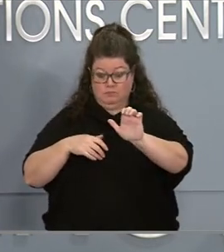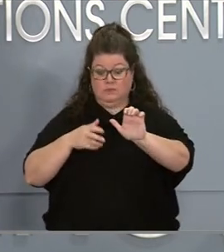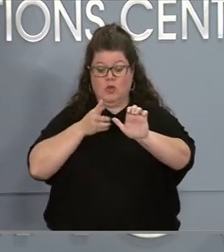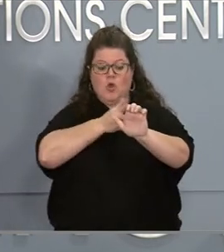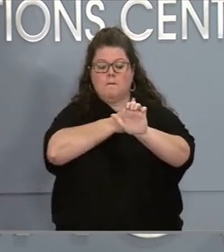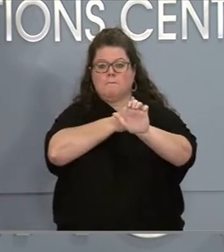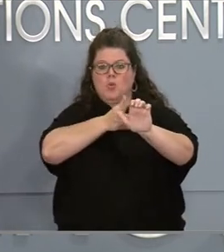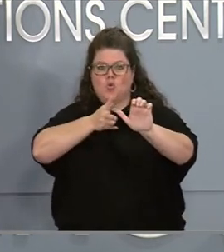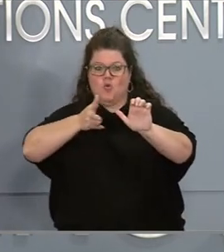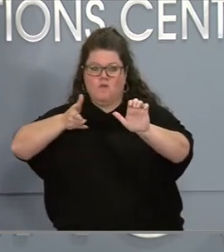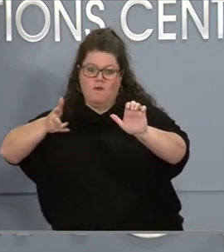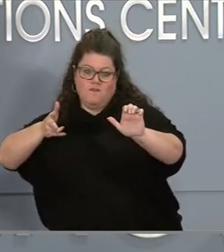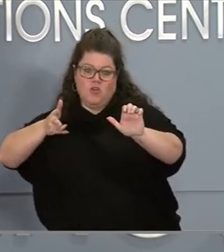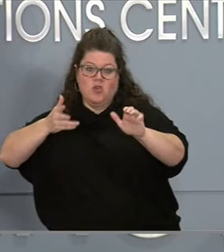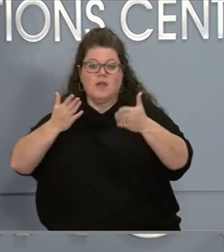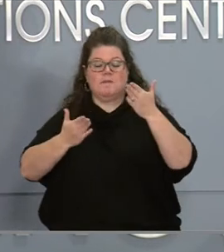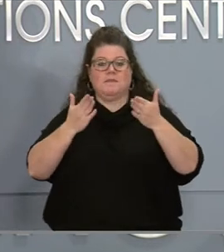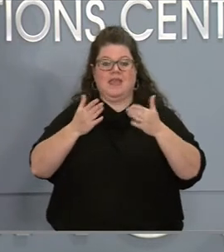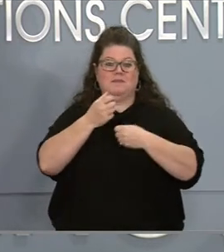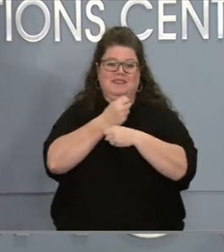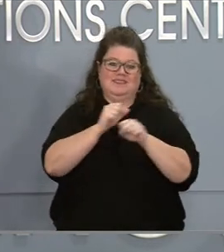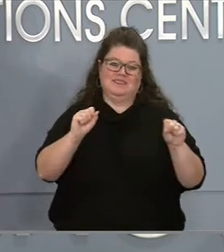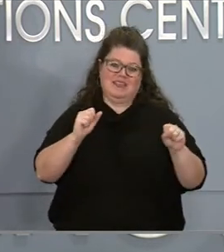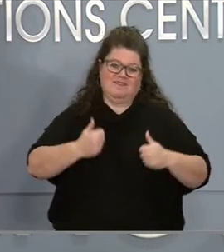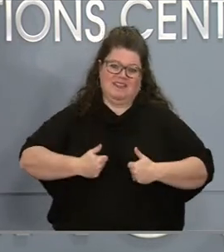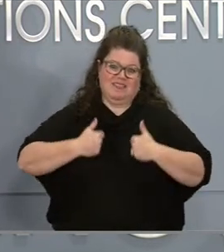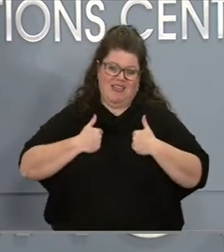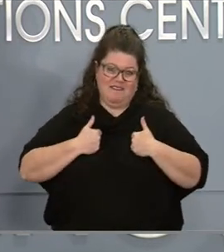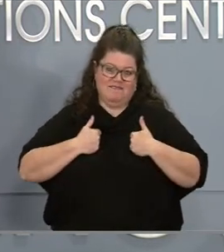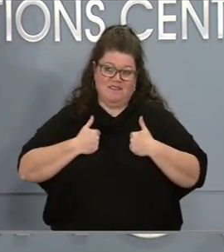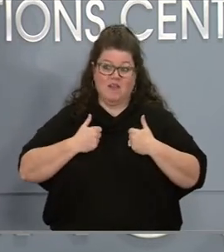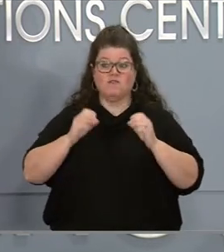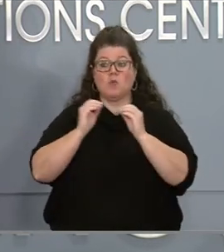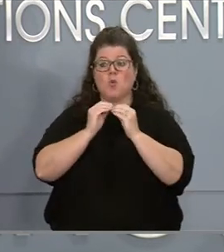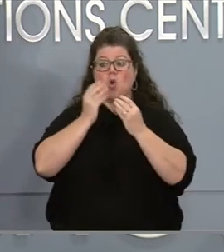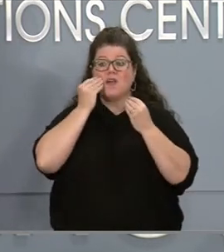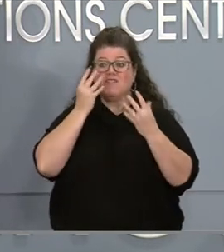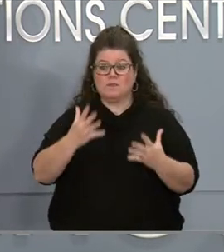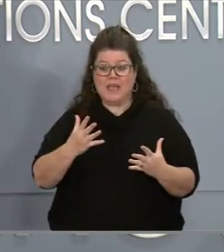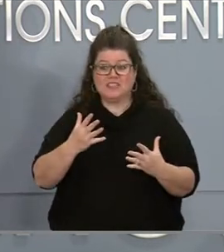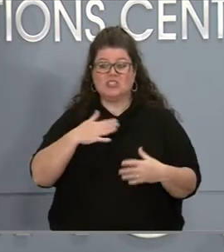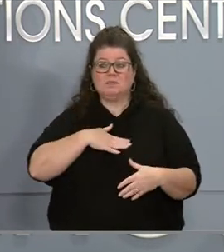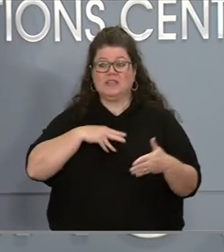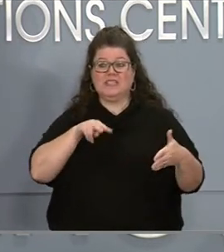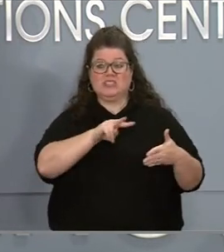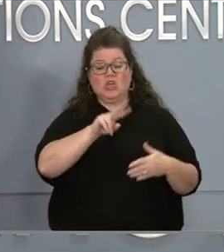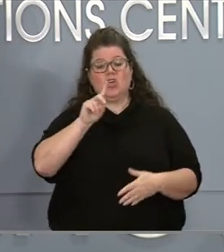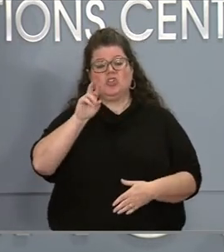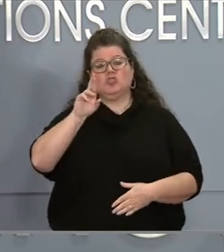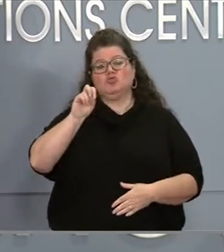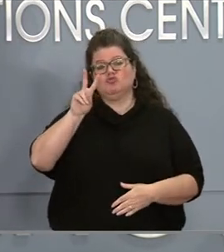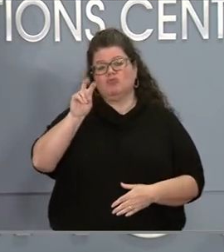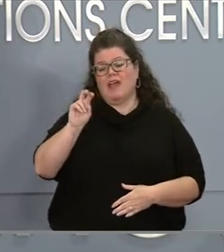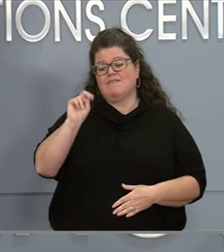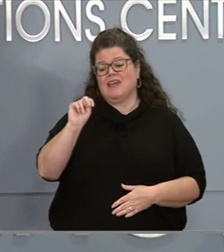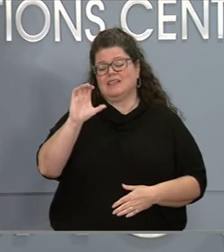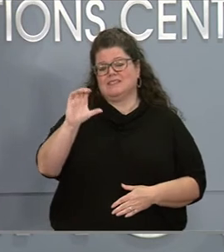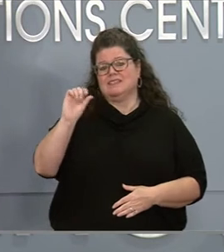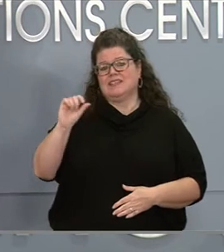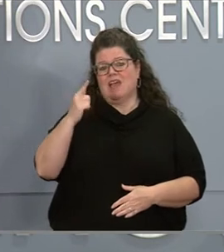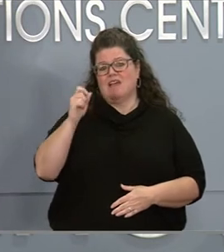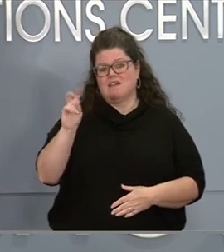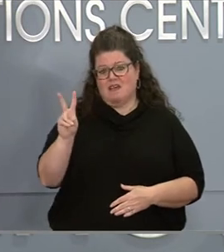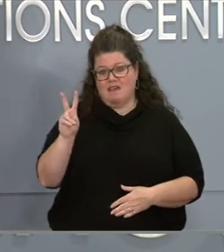speed. It could save a life. For up-to-date roadway conditions, please visit drivenc.gov, and please avoid